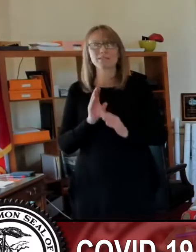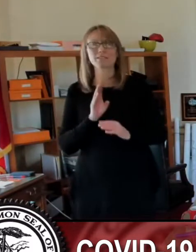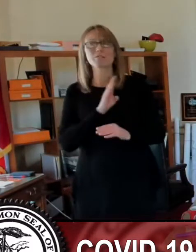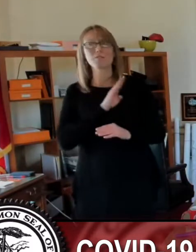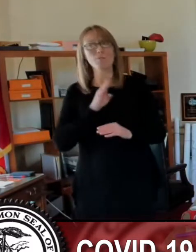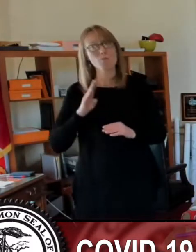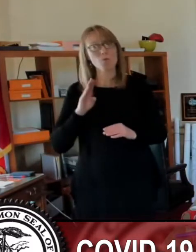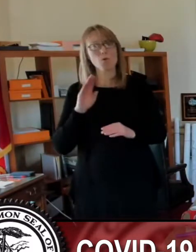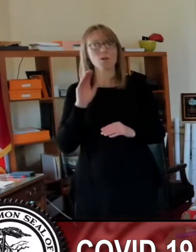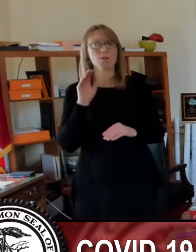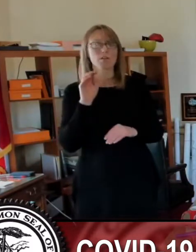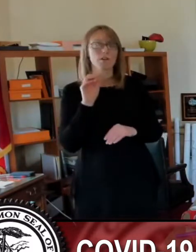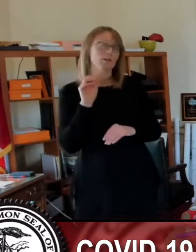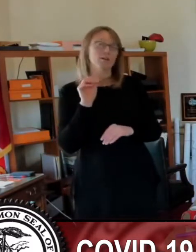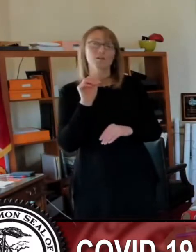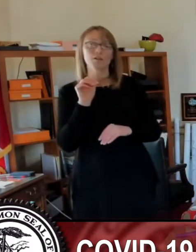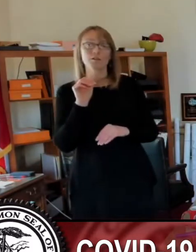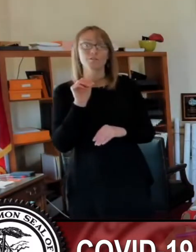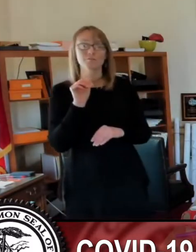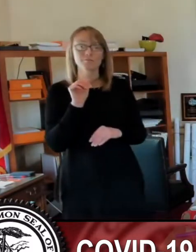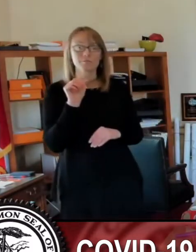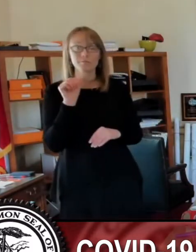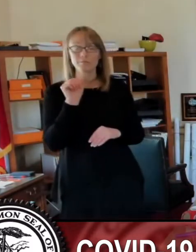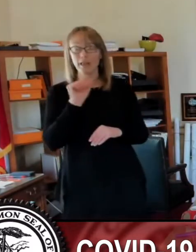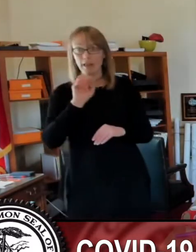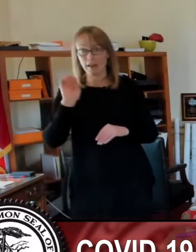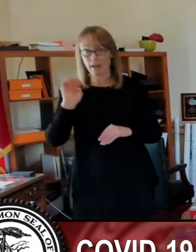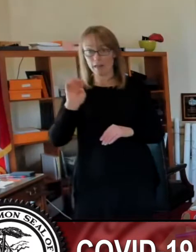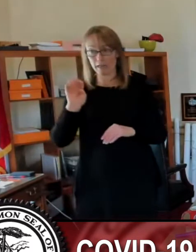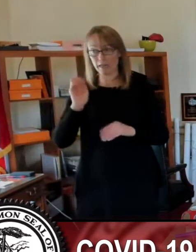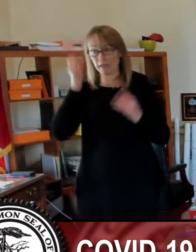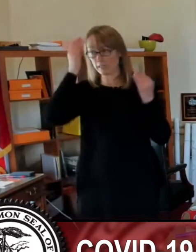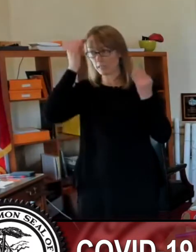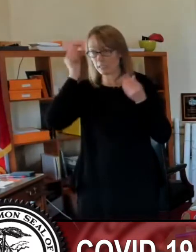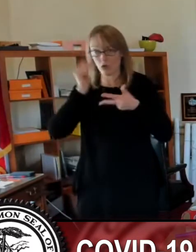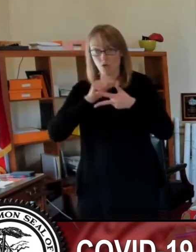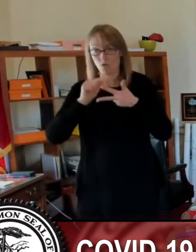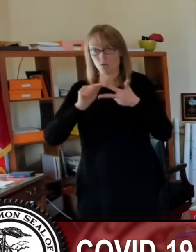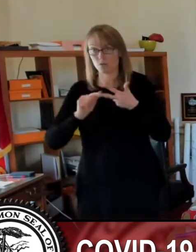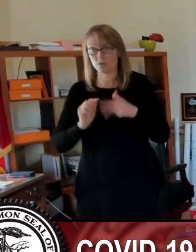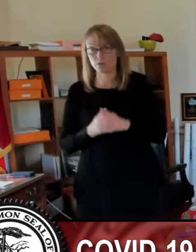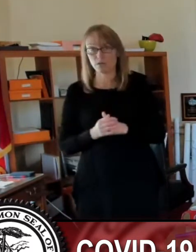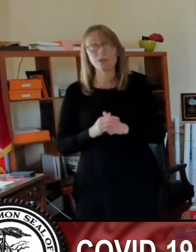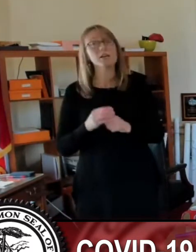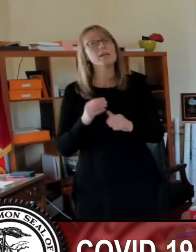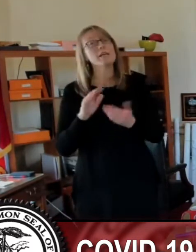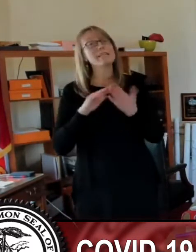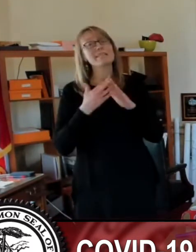allocation of that. The city has spent or committed